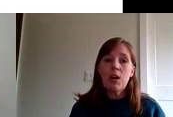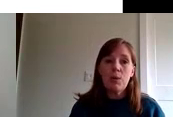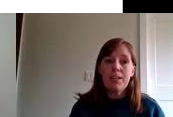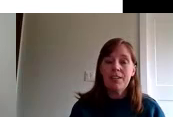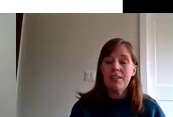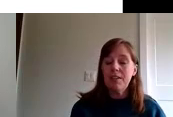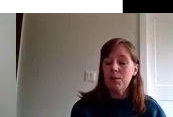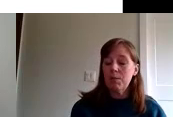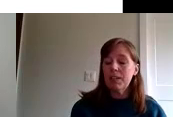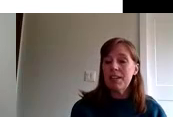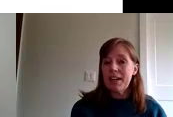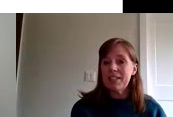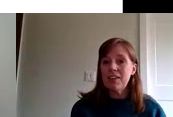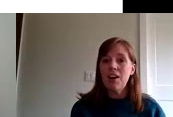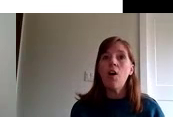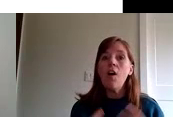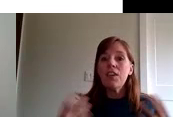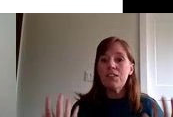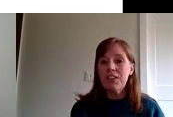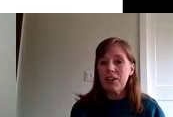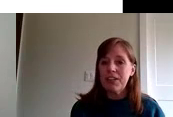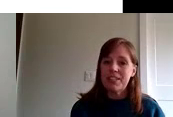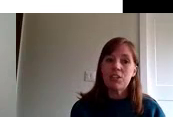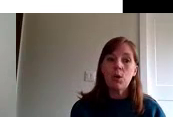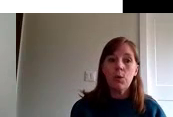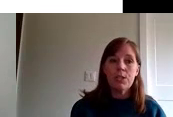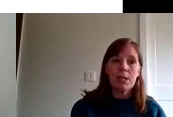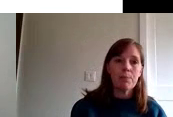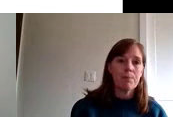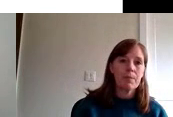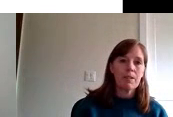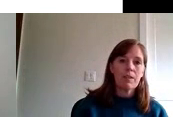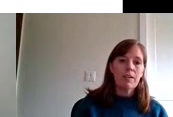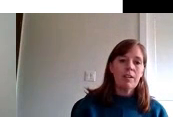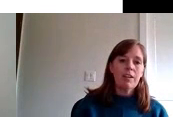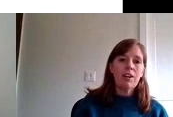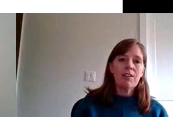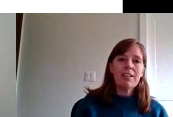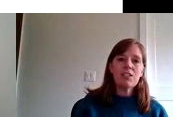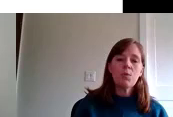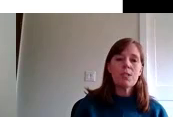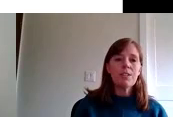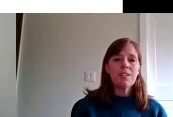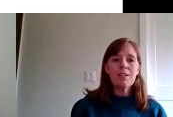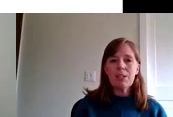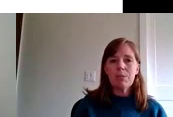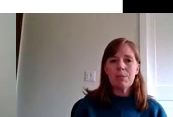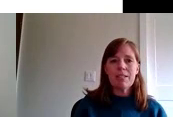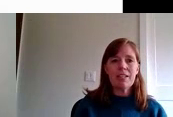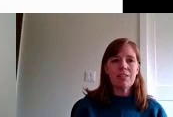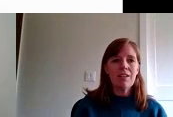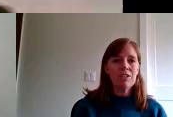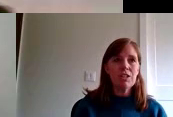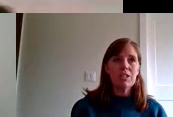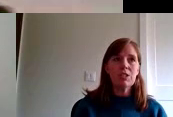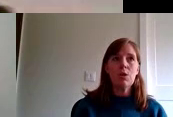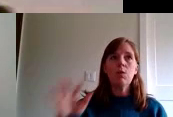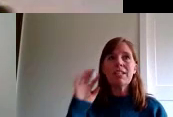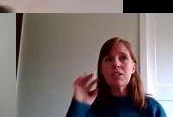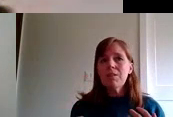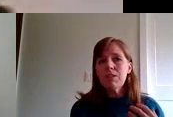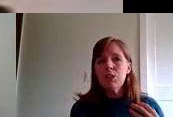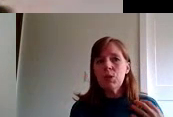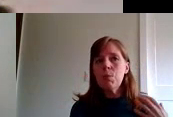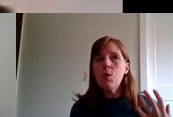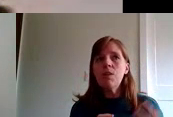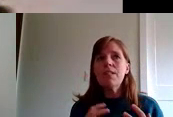together so that we can connect on all the different areas as a whole team. All right, so we started talking a little bit about technology.